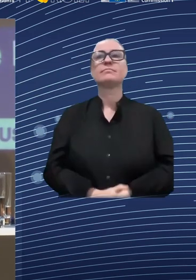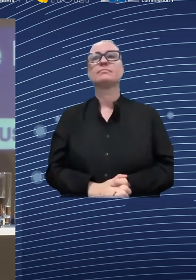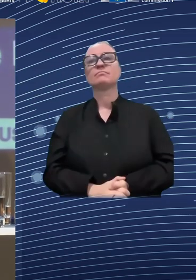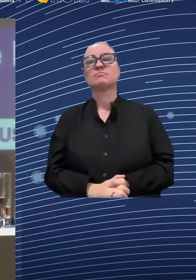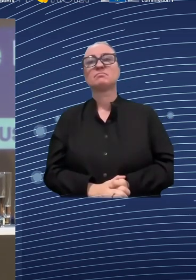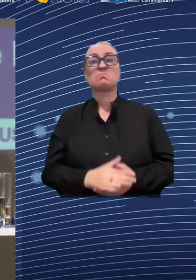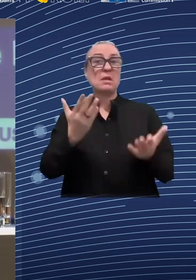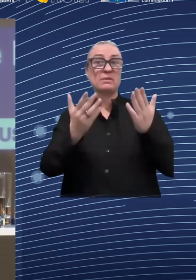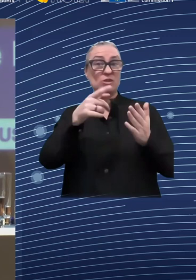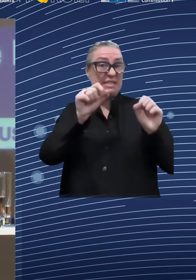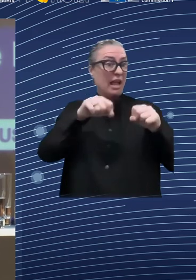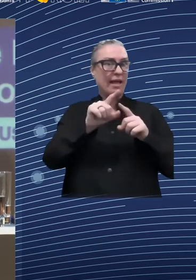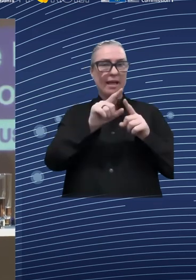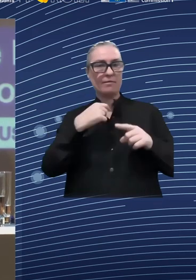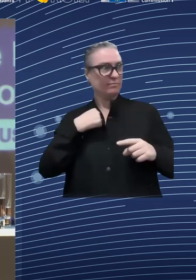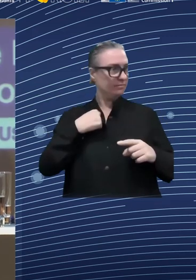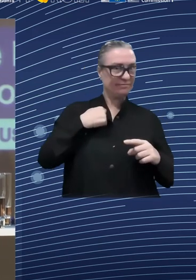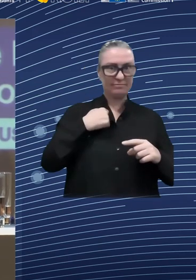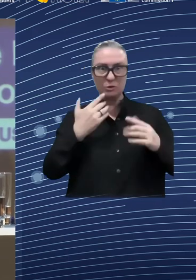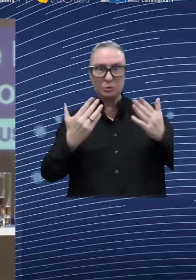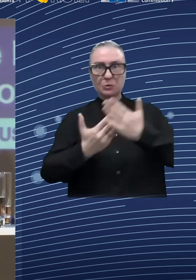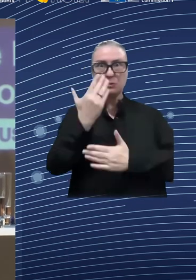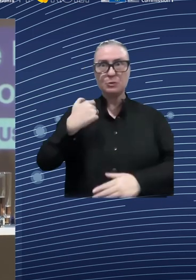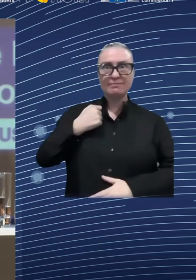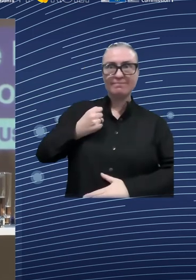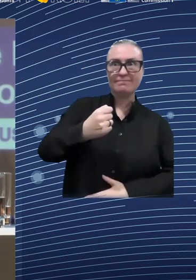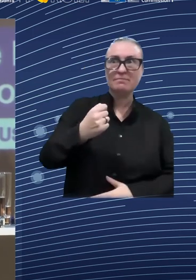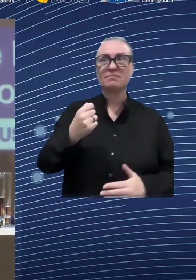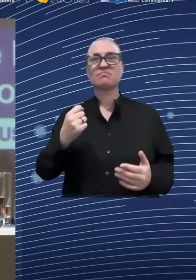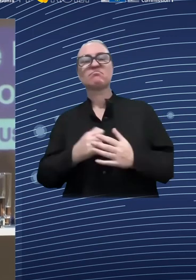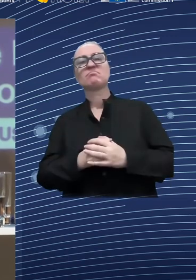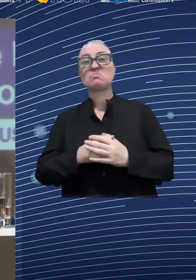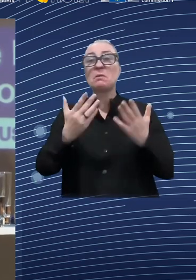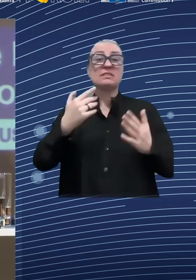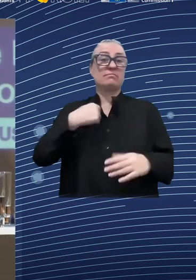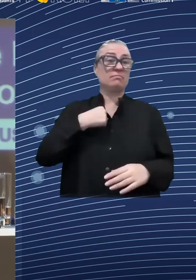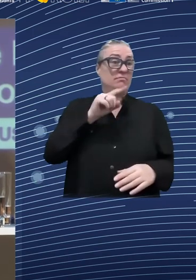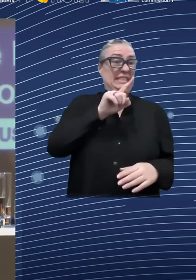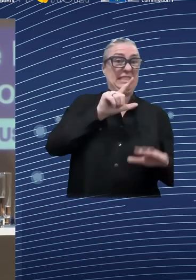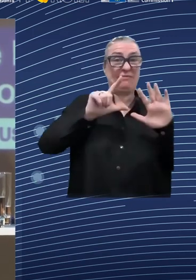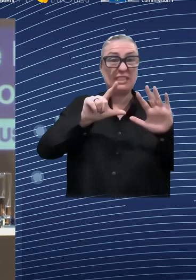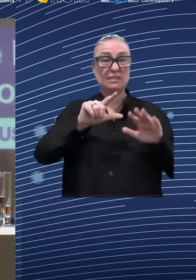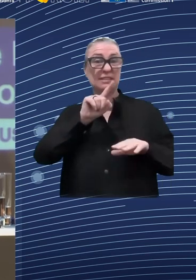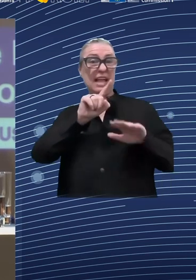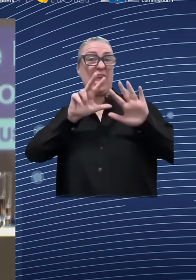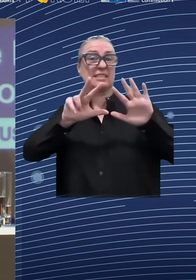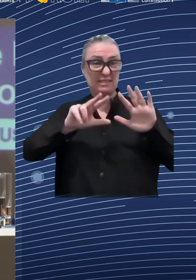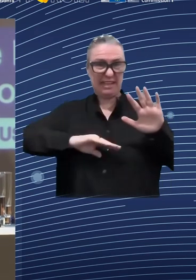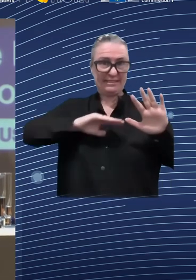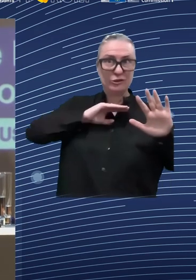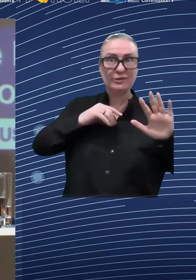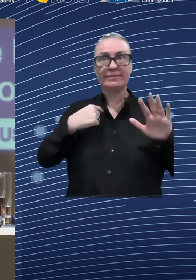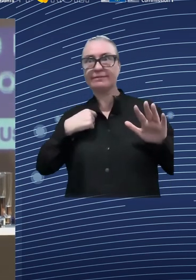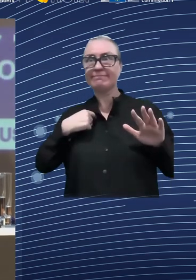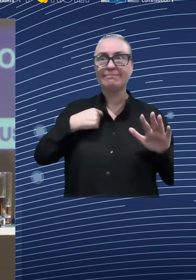a specific undergraduate degree, or maybe it's a series of skills that you can see within the system where they can be accessed and what you need to do